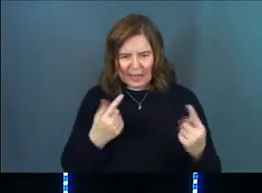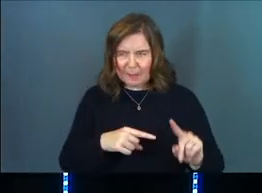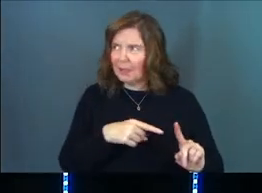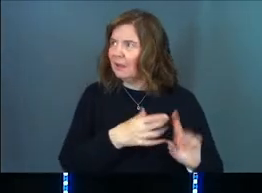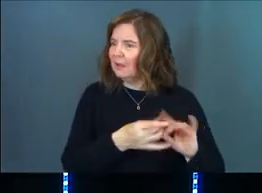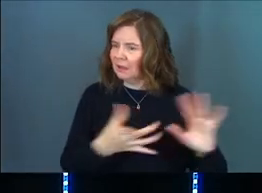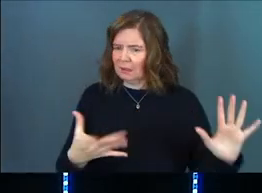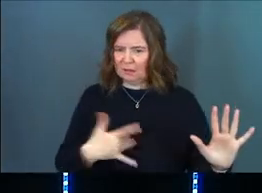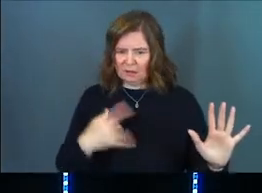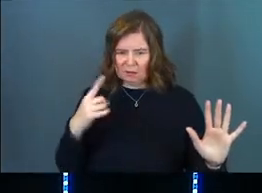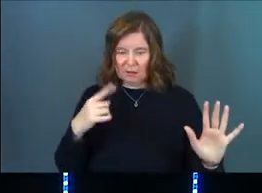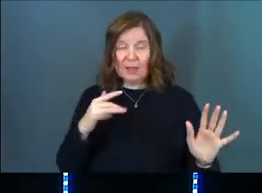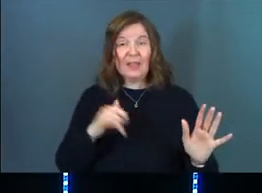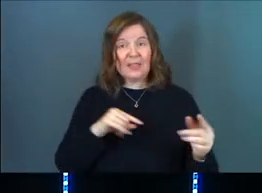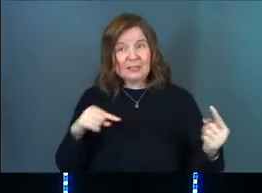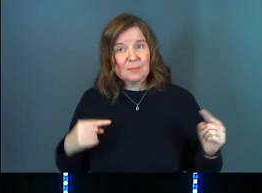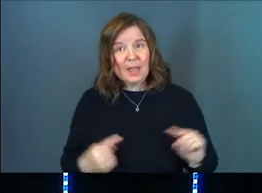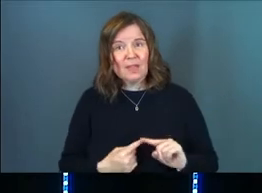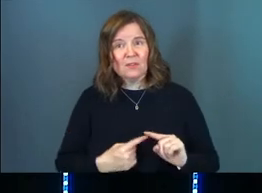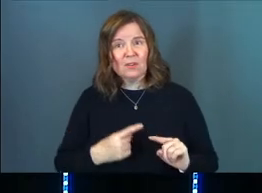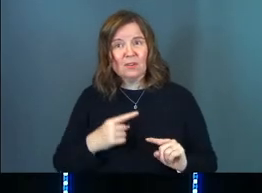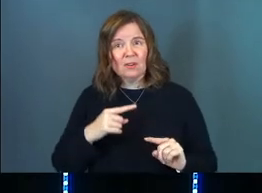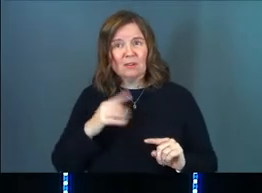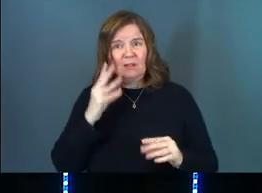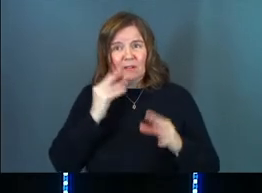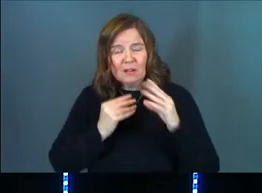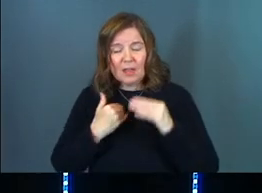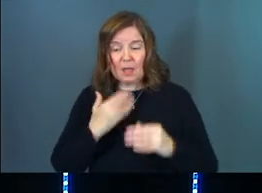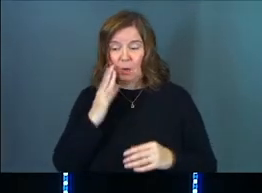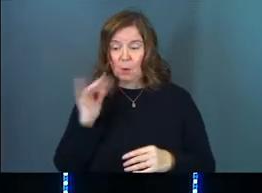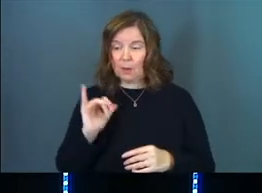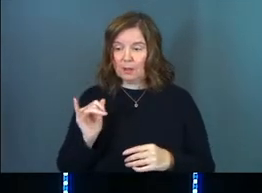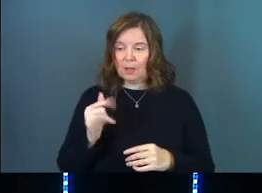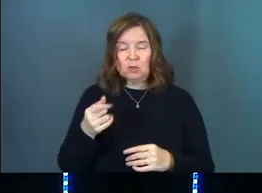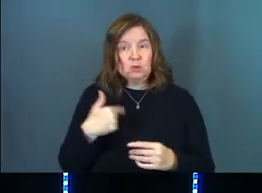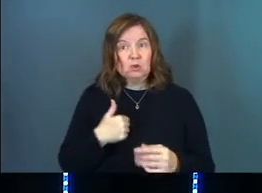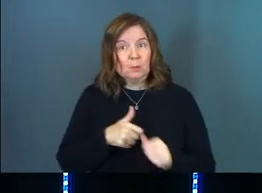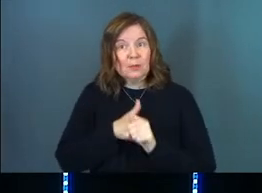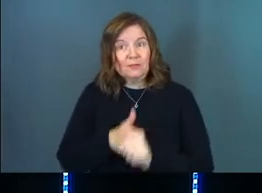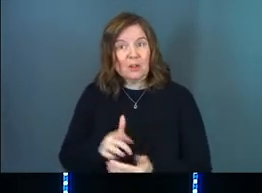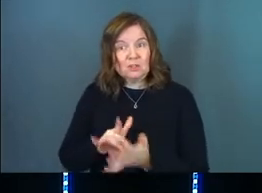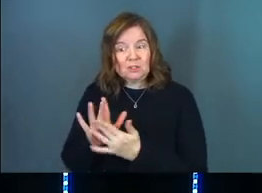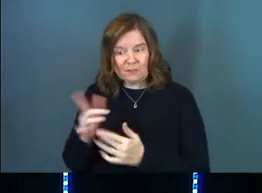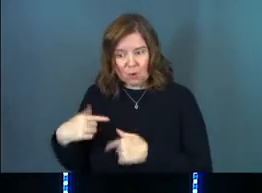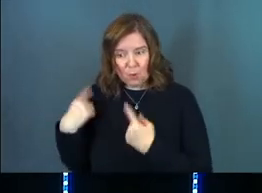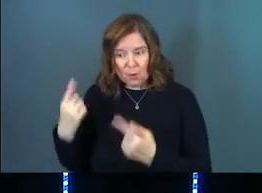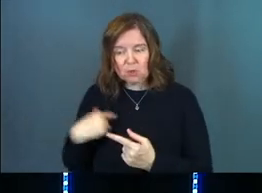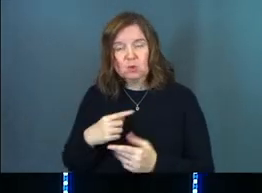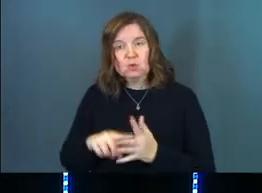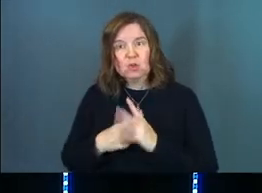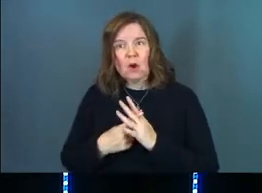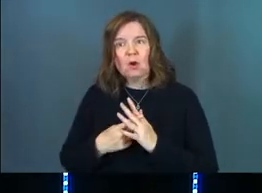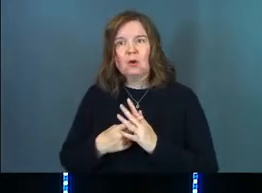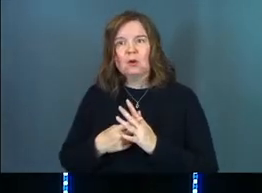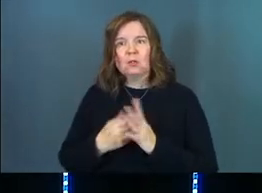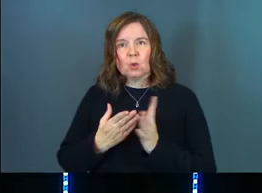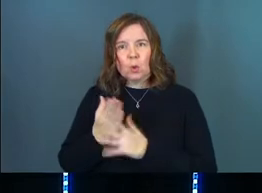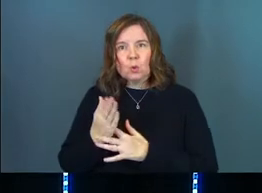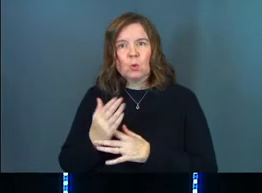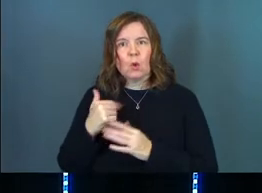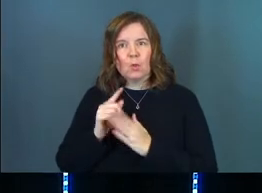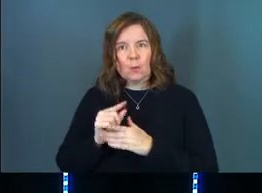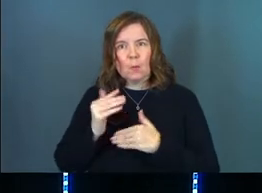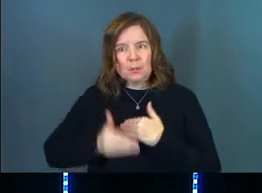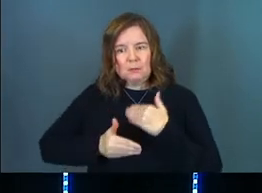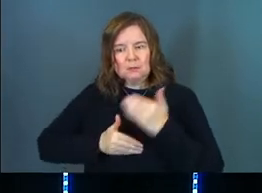happen? And that's painful. And I know, like, you've been following Jesus for a while. It's like you start to go through